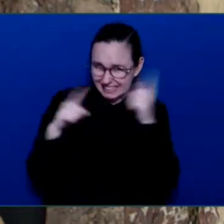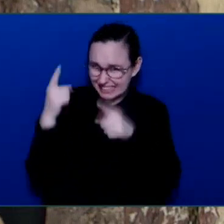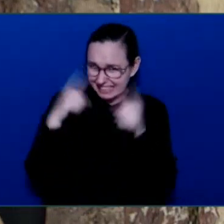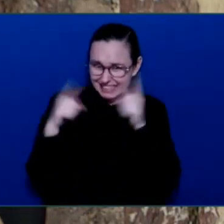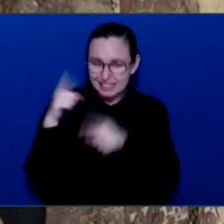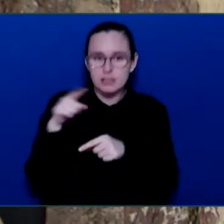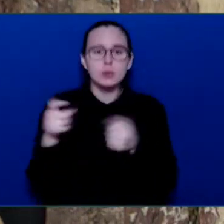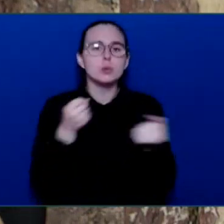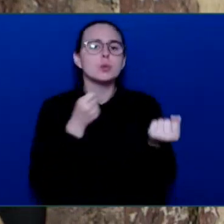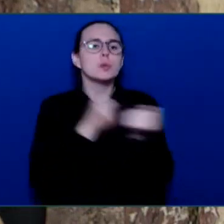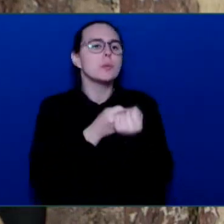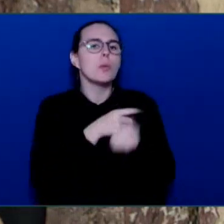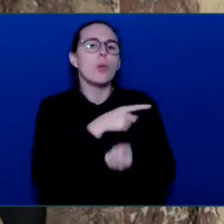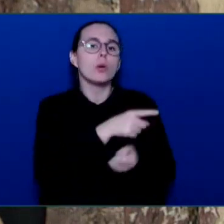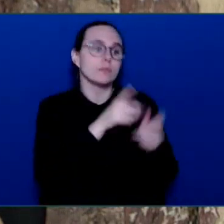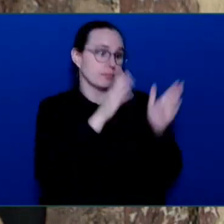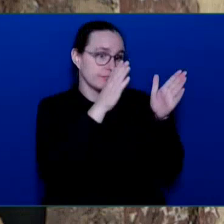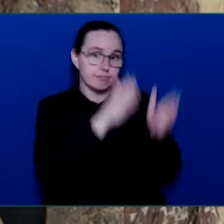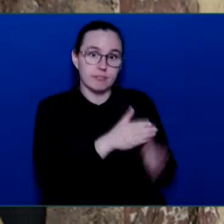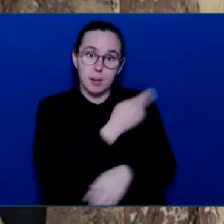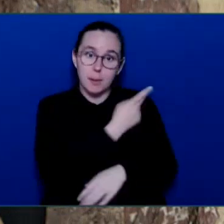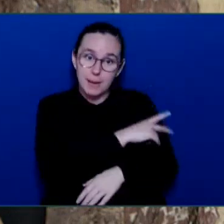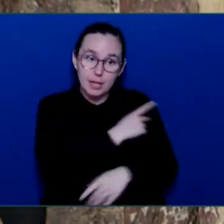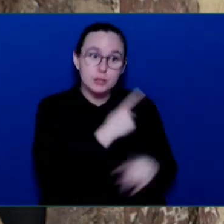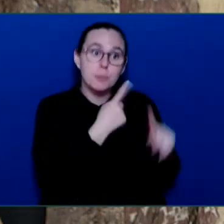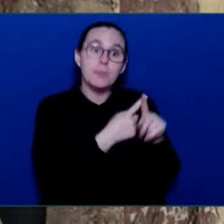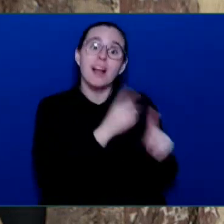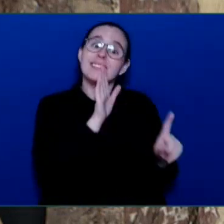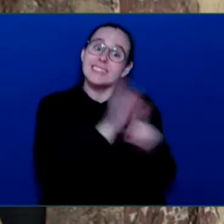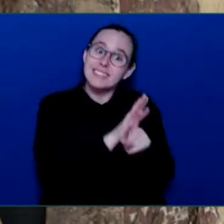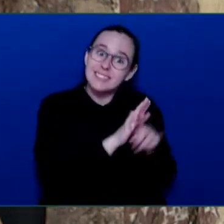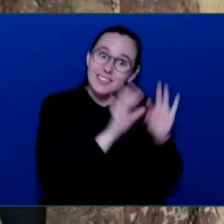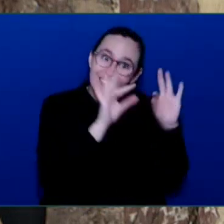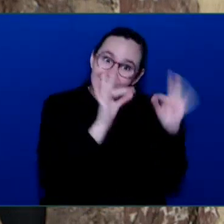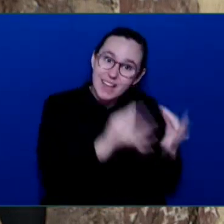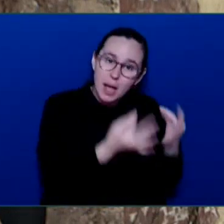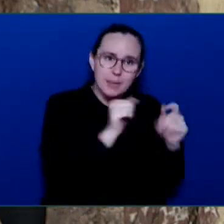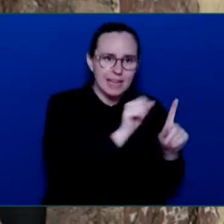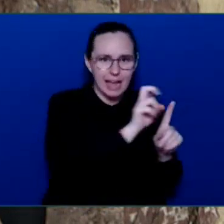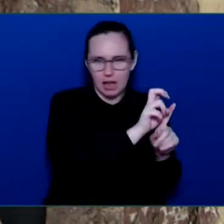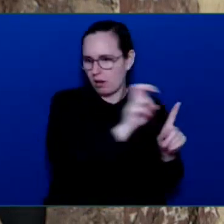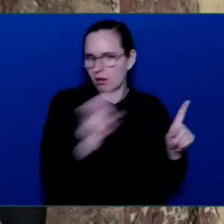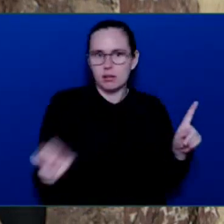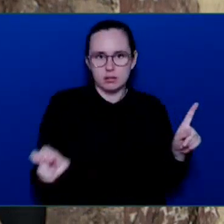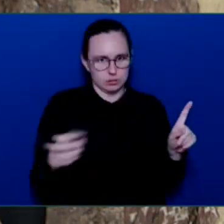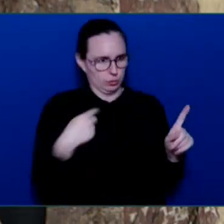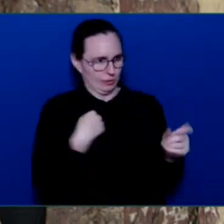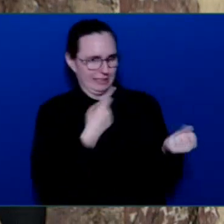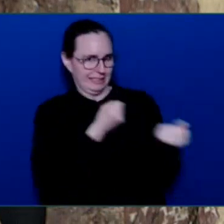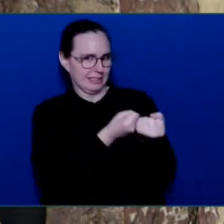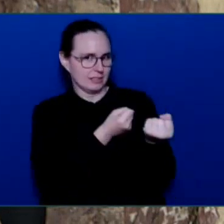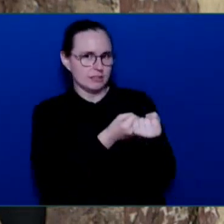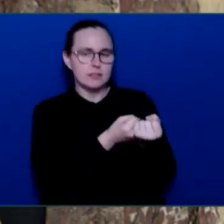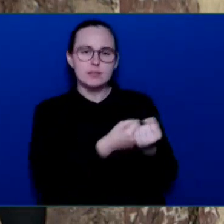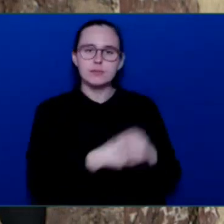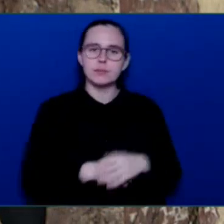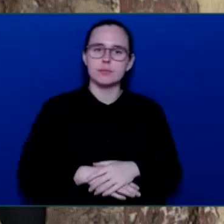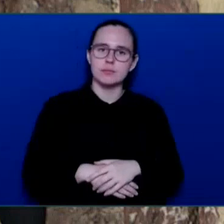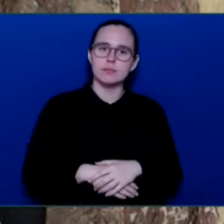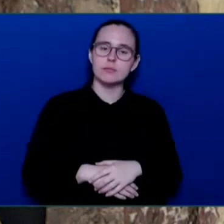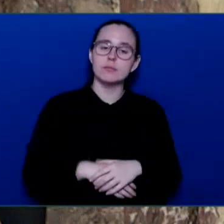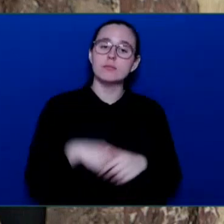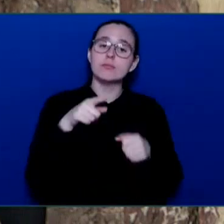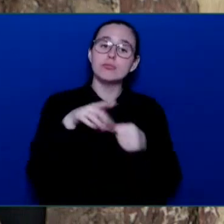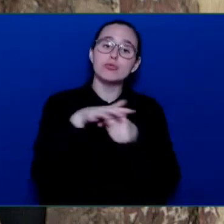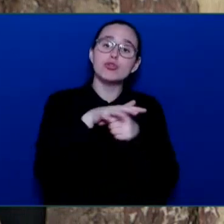to get cancer care in our province. We are adding, Honourable Speaker, in regions of BC, in Nanaimo, in Kamloops,